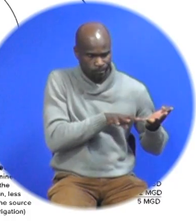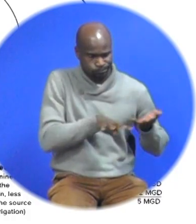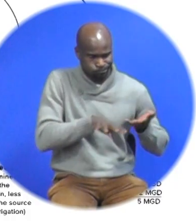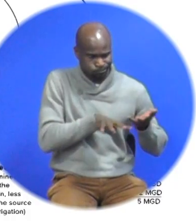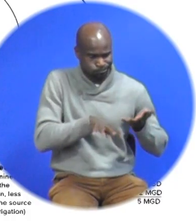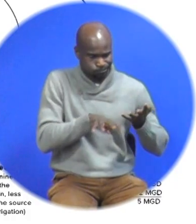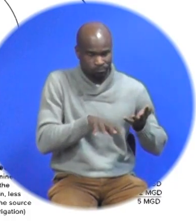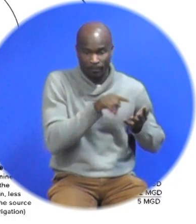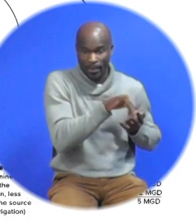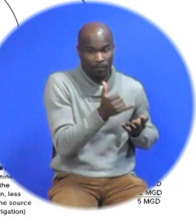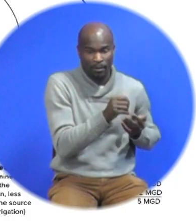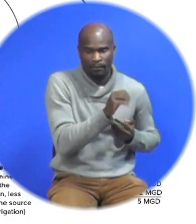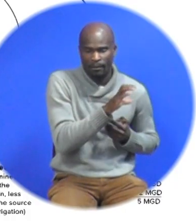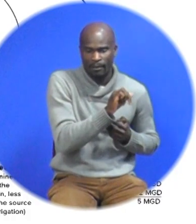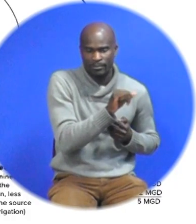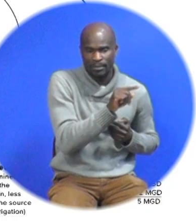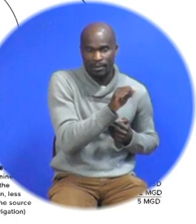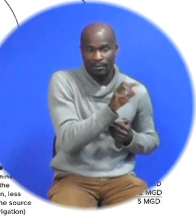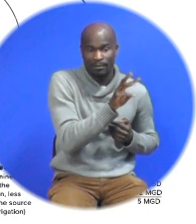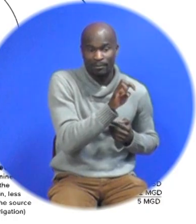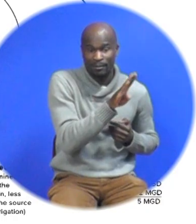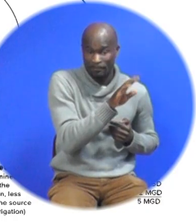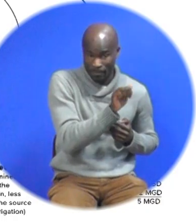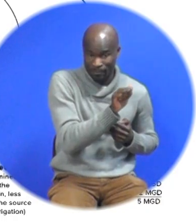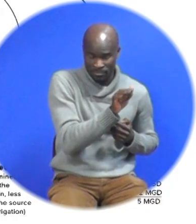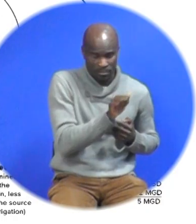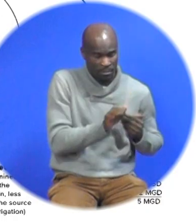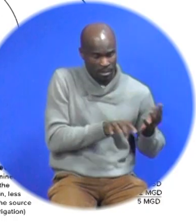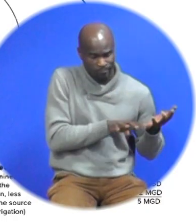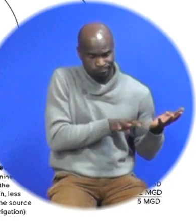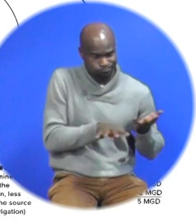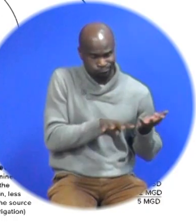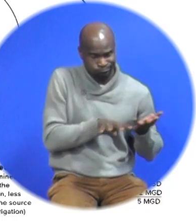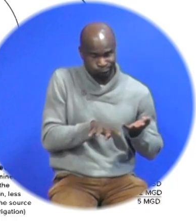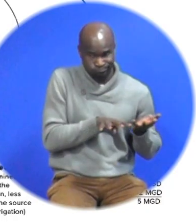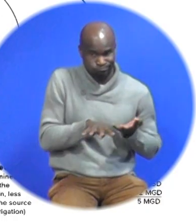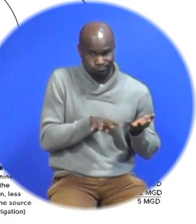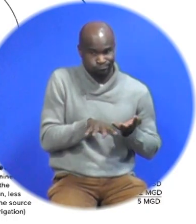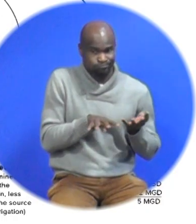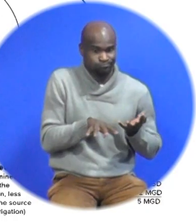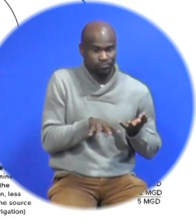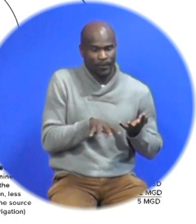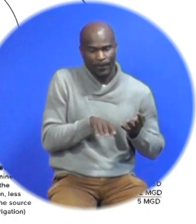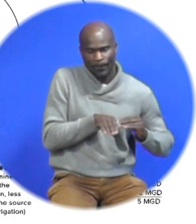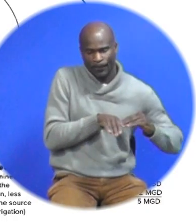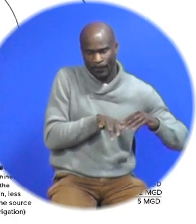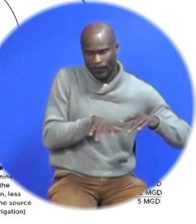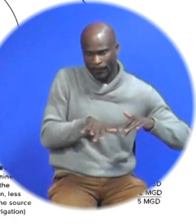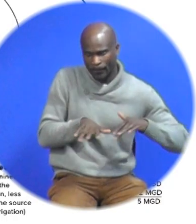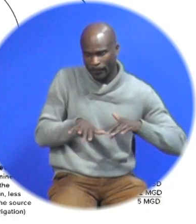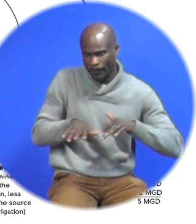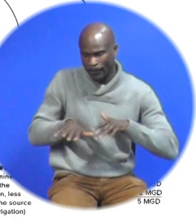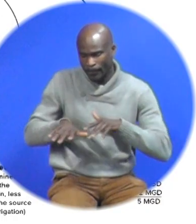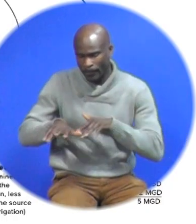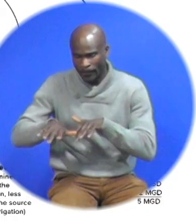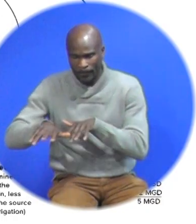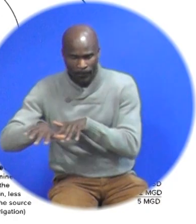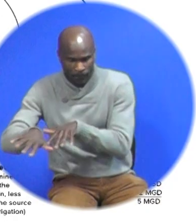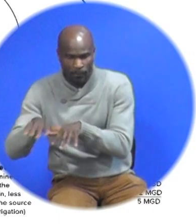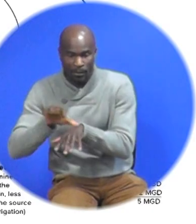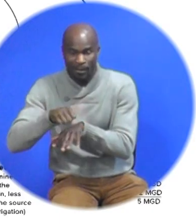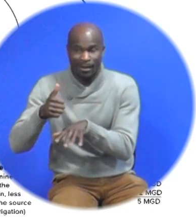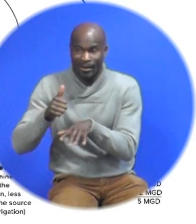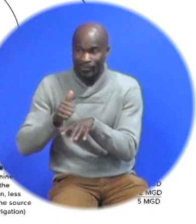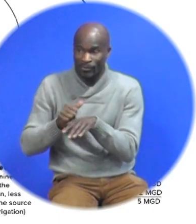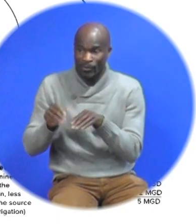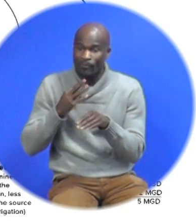in its system, transfers and discharges that water into another river basin without returning it. If they return the water